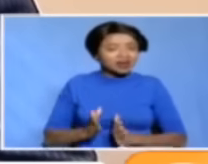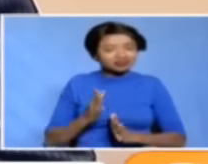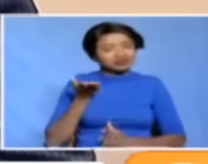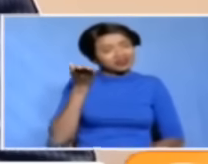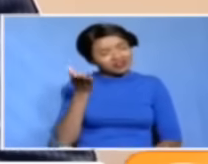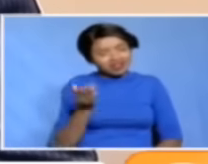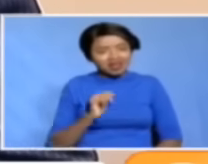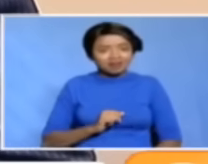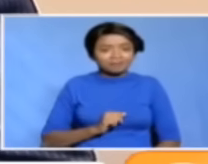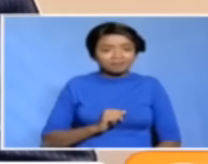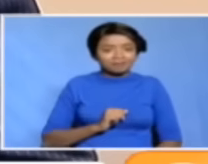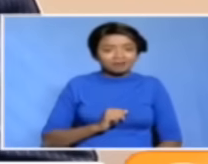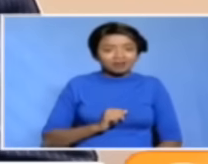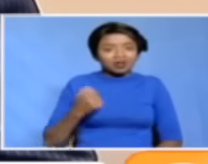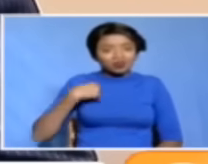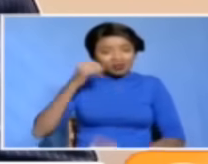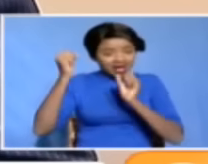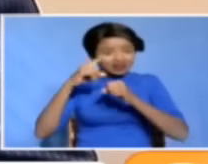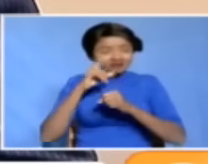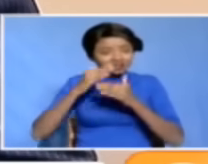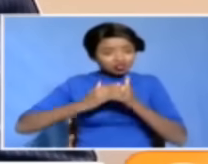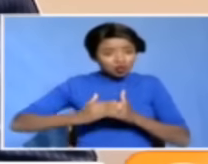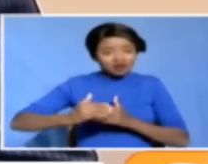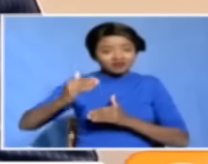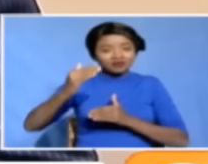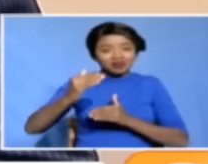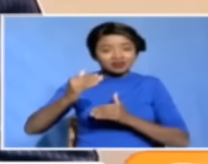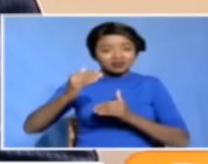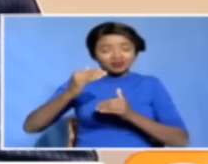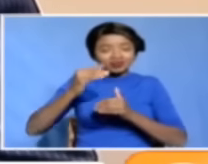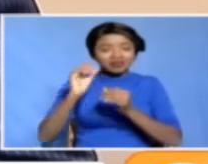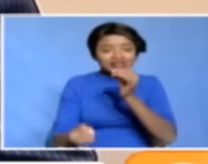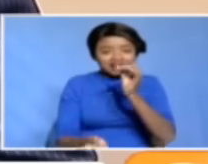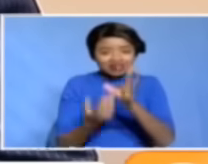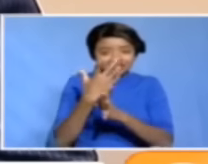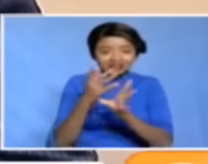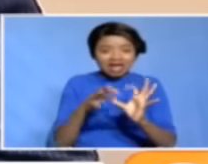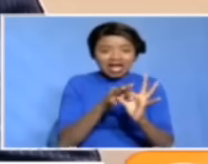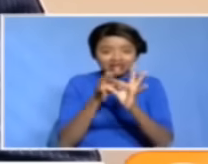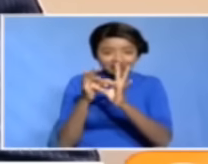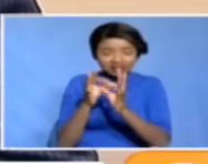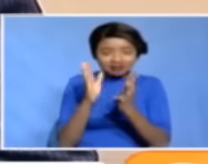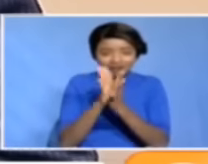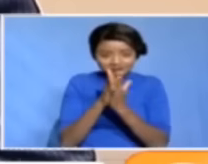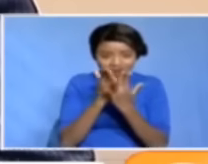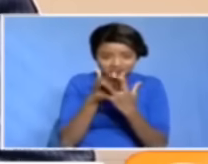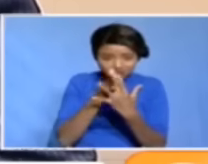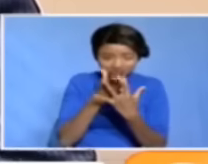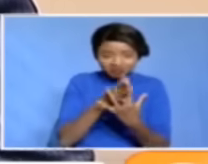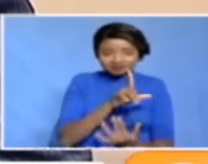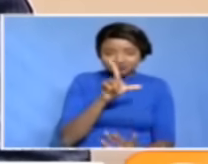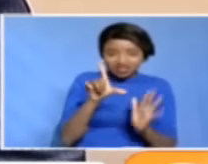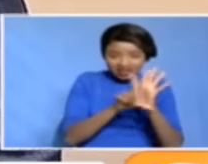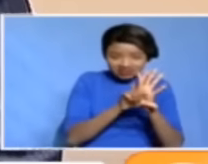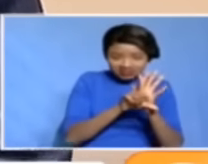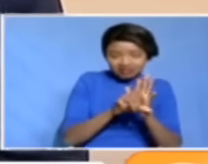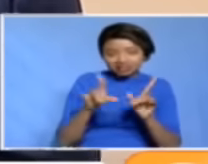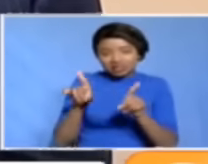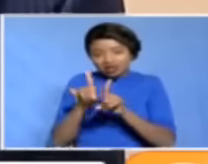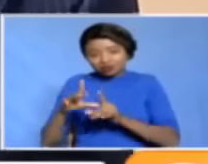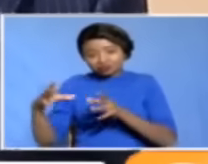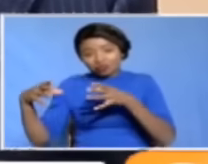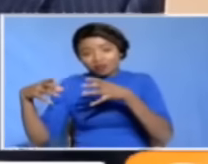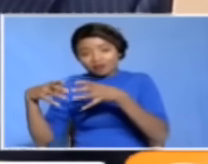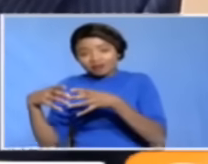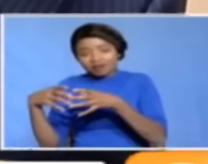forward, we will create a link between the legislature and the party. And also, we have agreed in principle